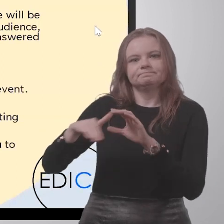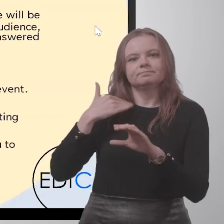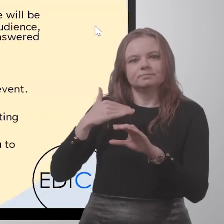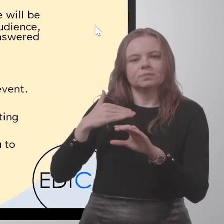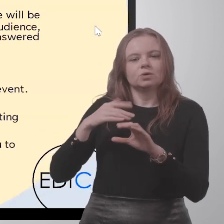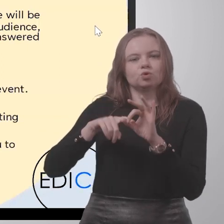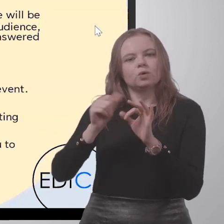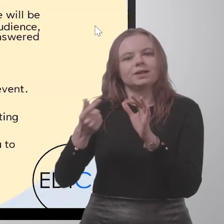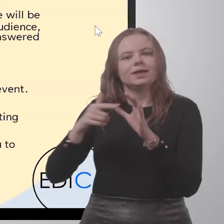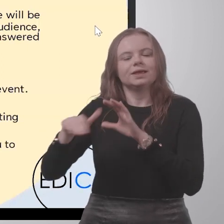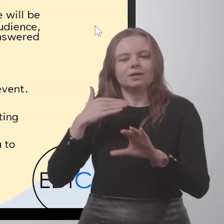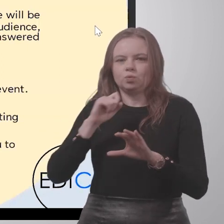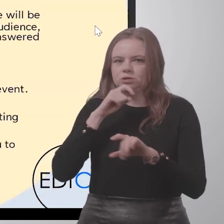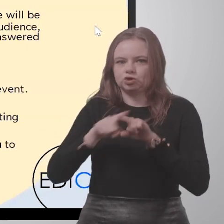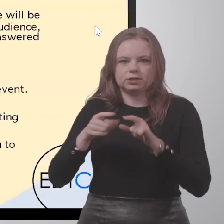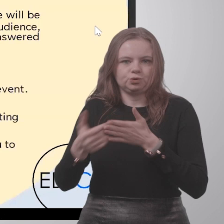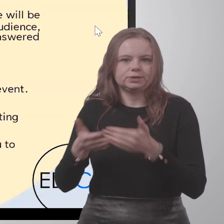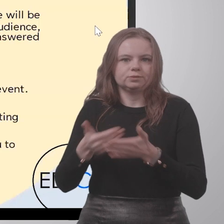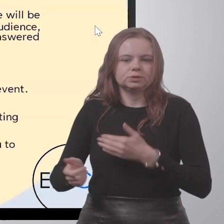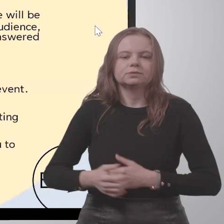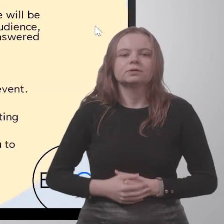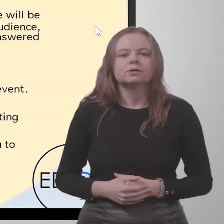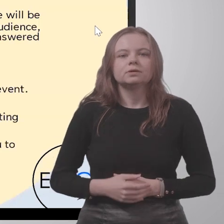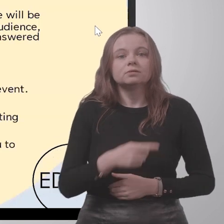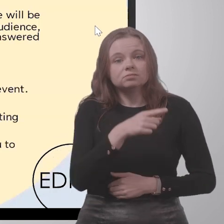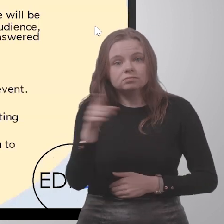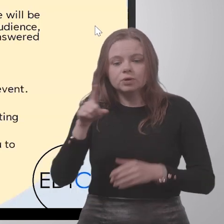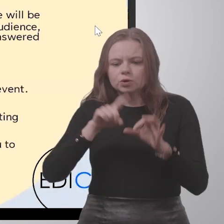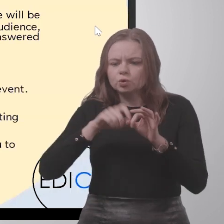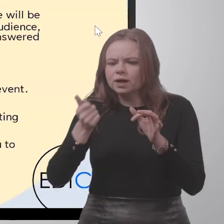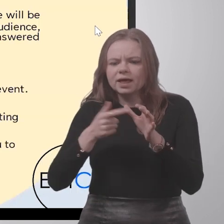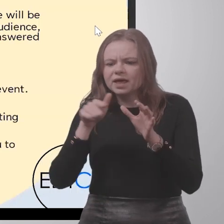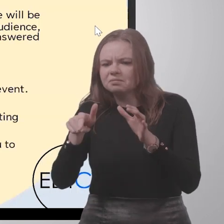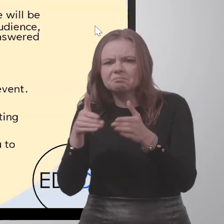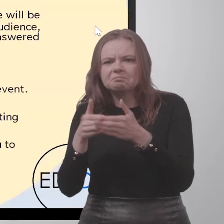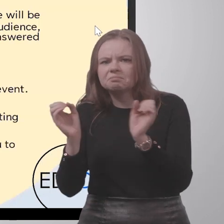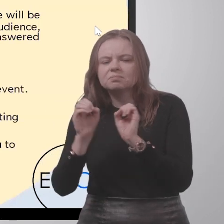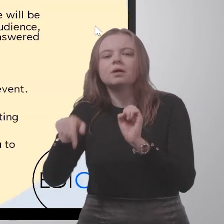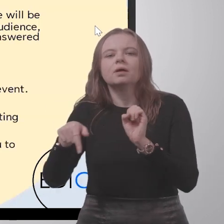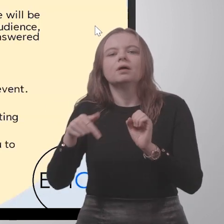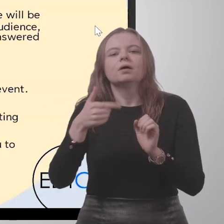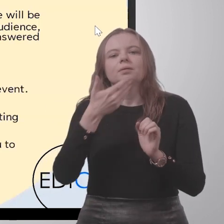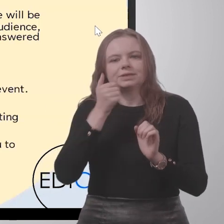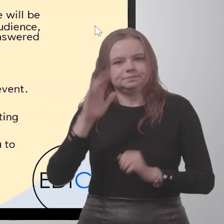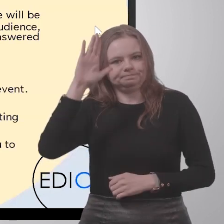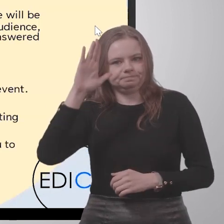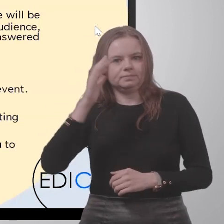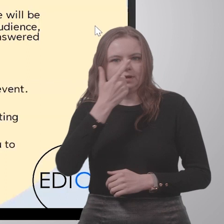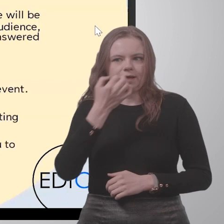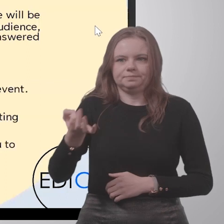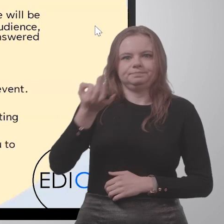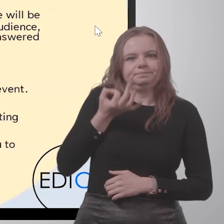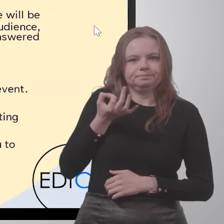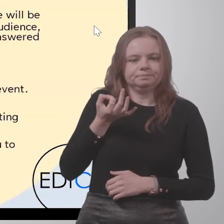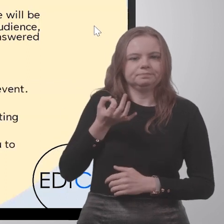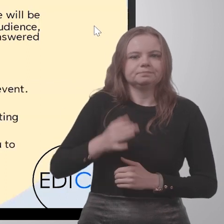Q&A and we'll try and attend to that as soon as possible. If your question and answer function is not accessible to you, please raise your hand and you should be able to ask a